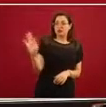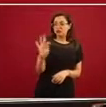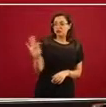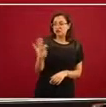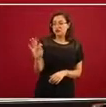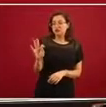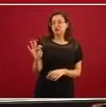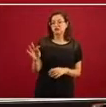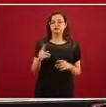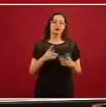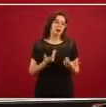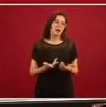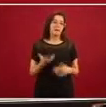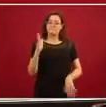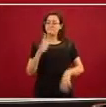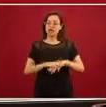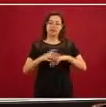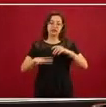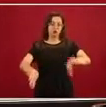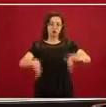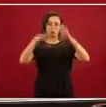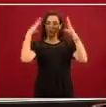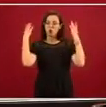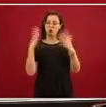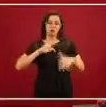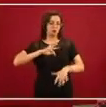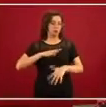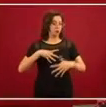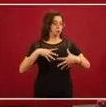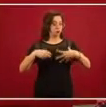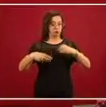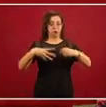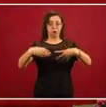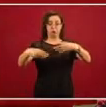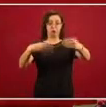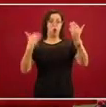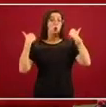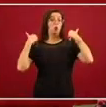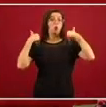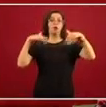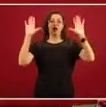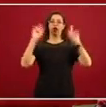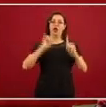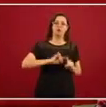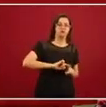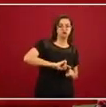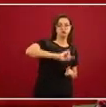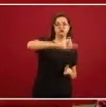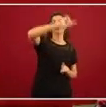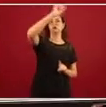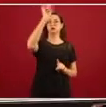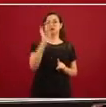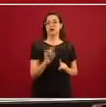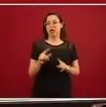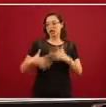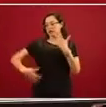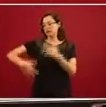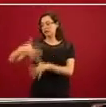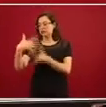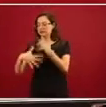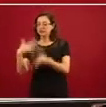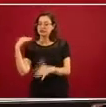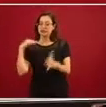But should the worst scenario should the worst scenario present